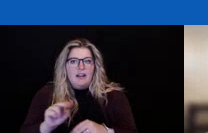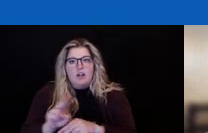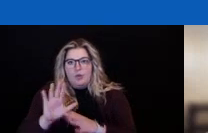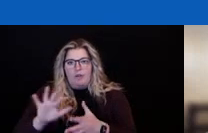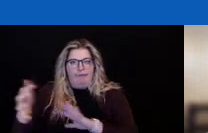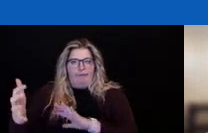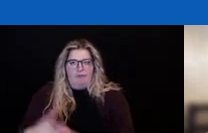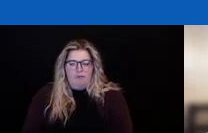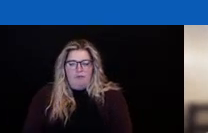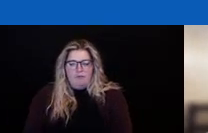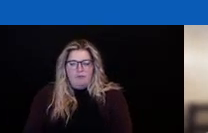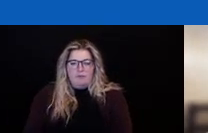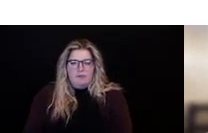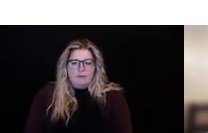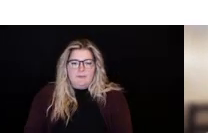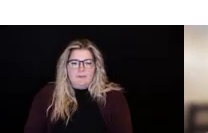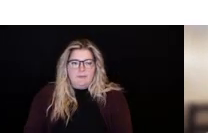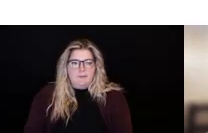moment.